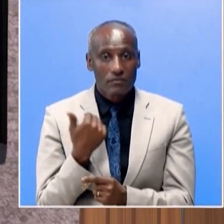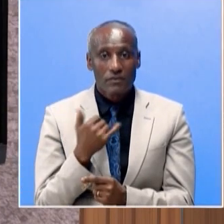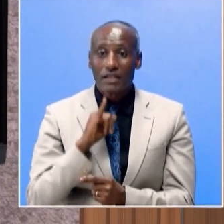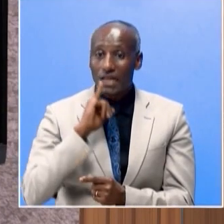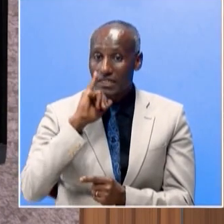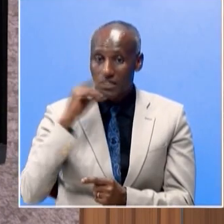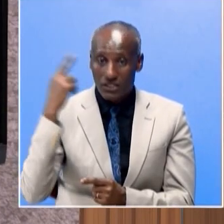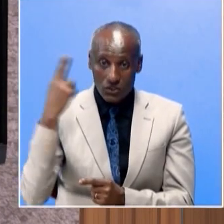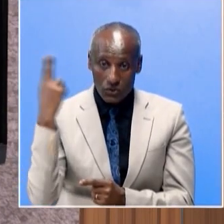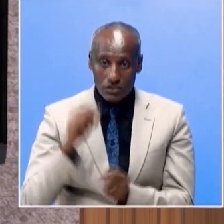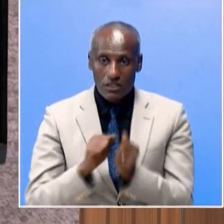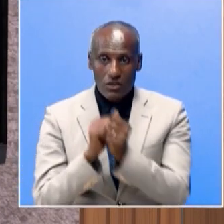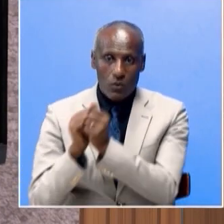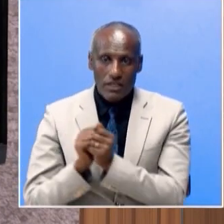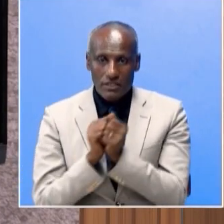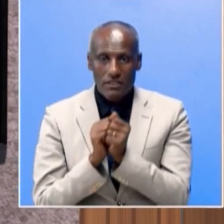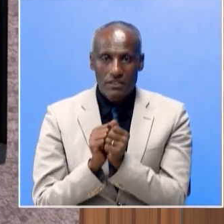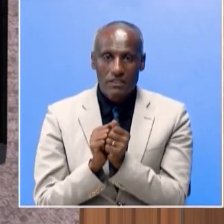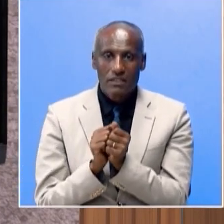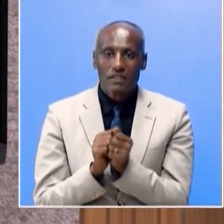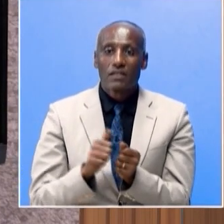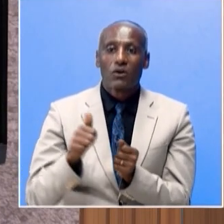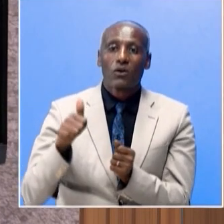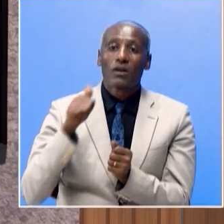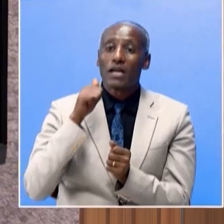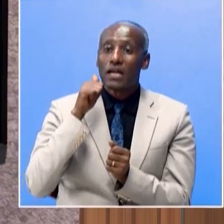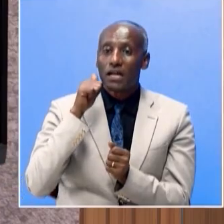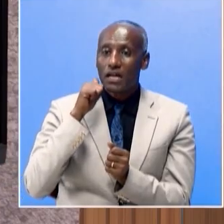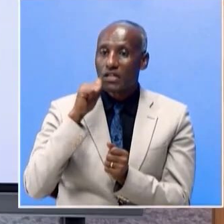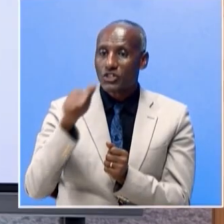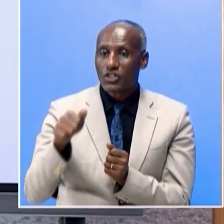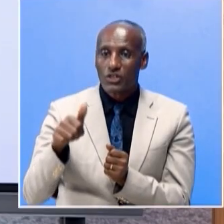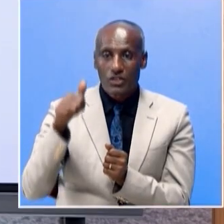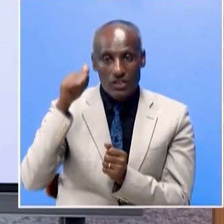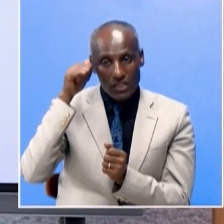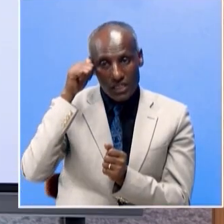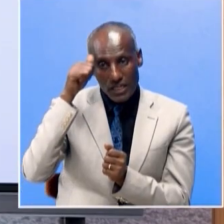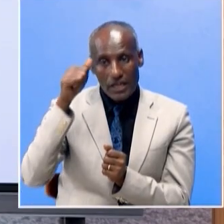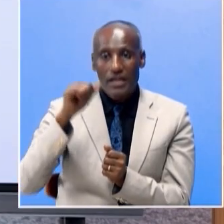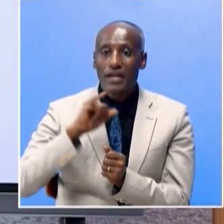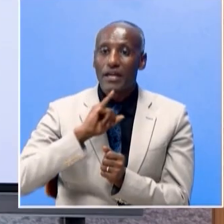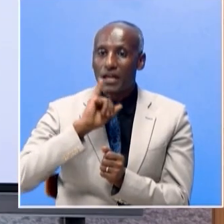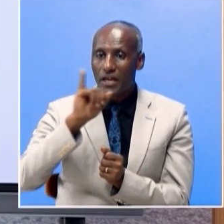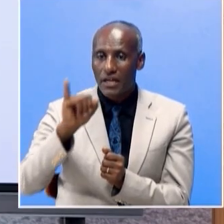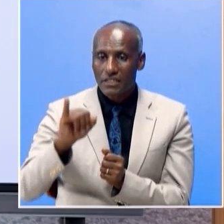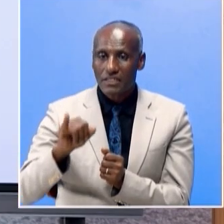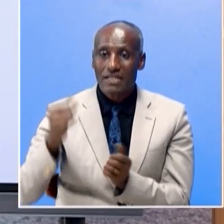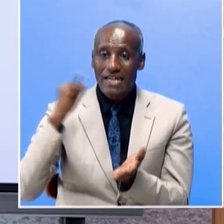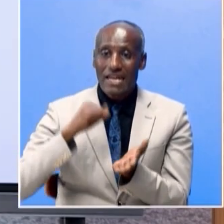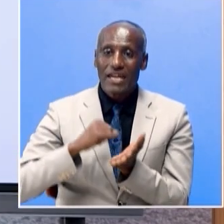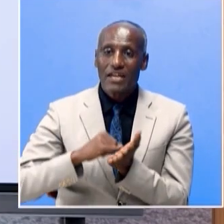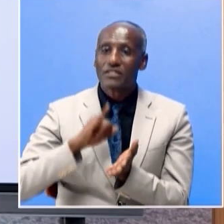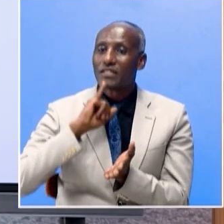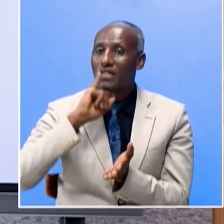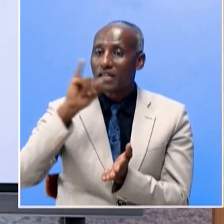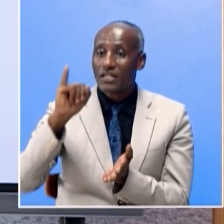what? With he is, she is, it is. For